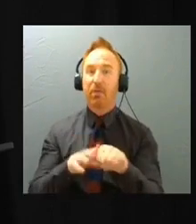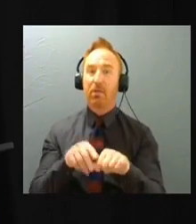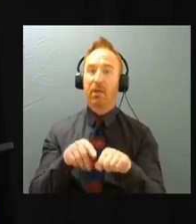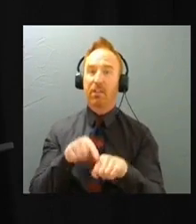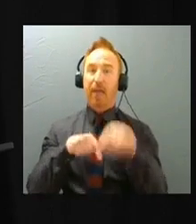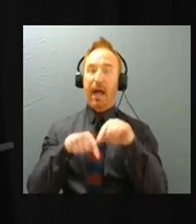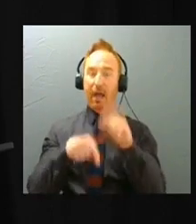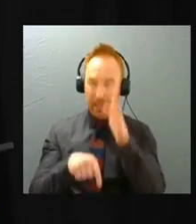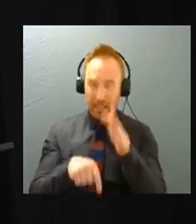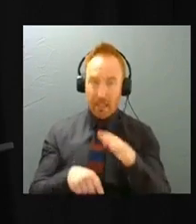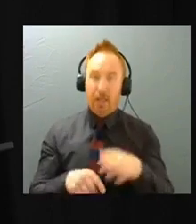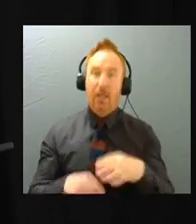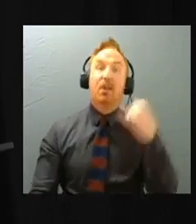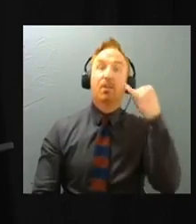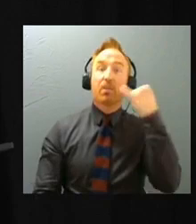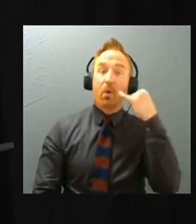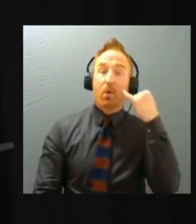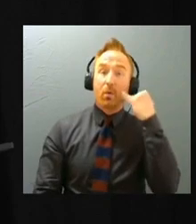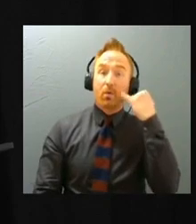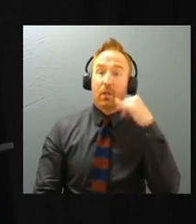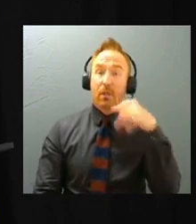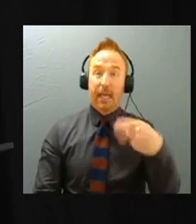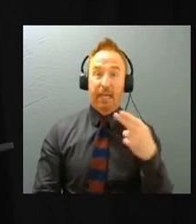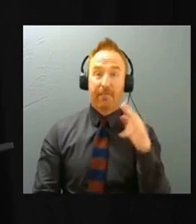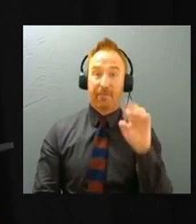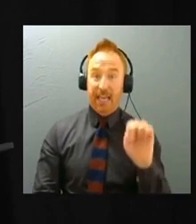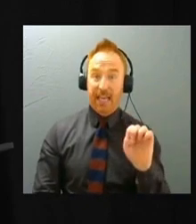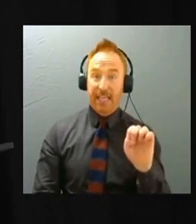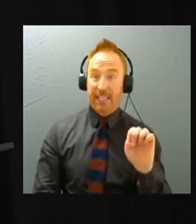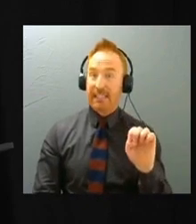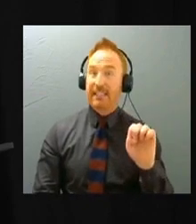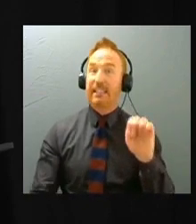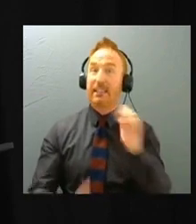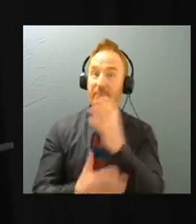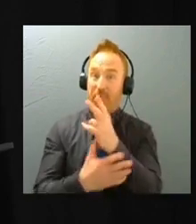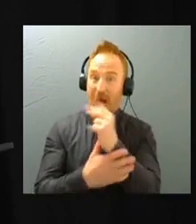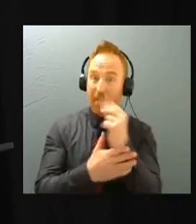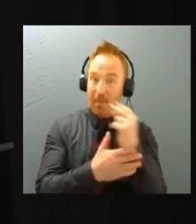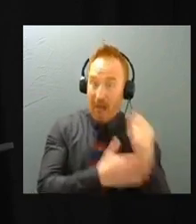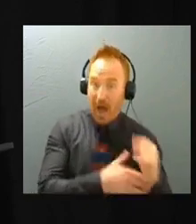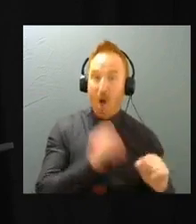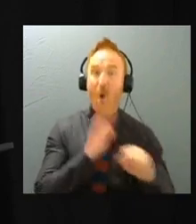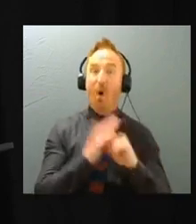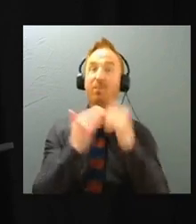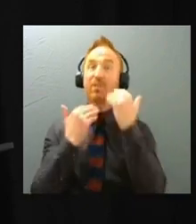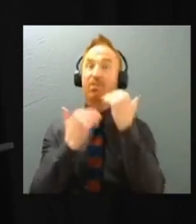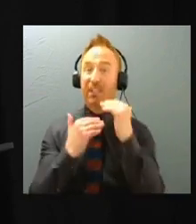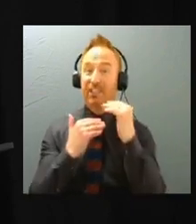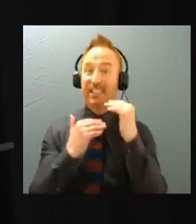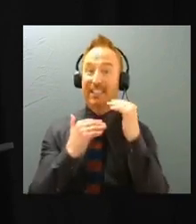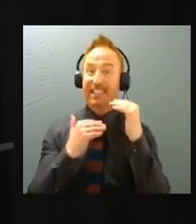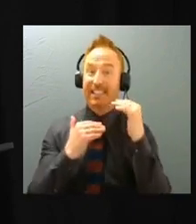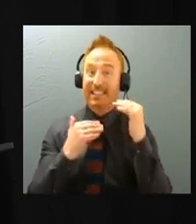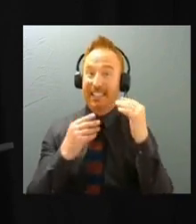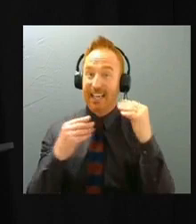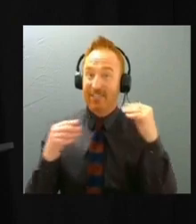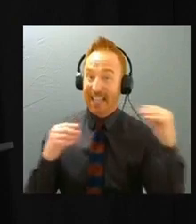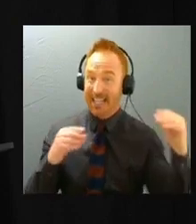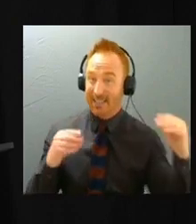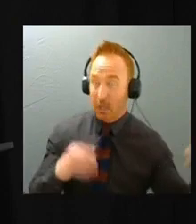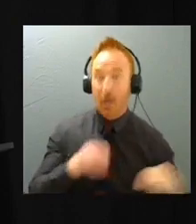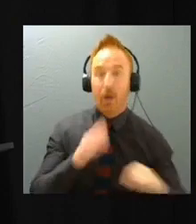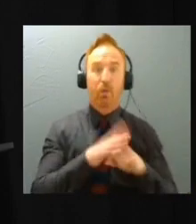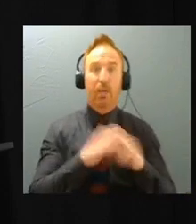phase or release some of the restrictions, we're very cognizant that we don't want to move forward if there's a huge risk of